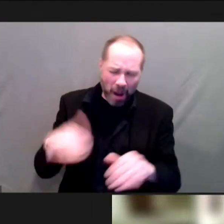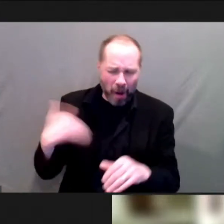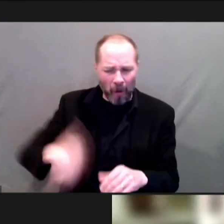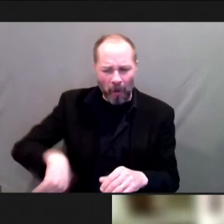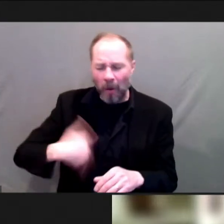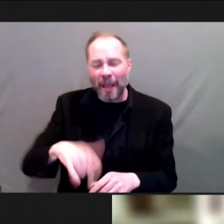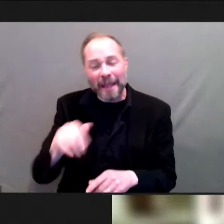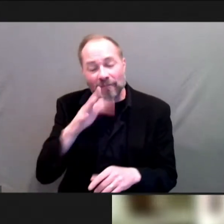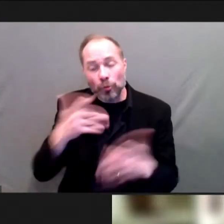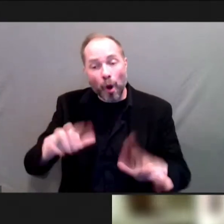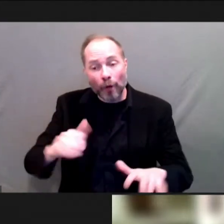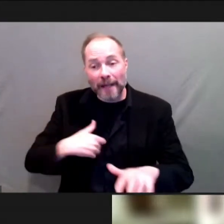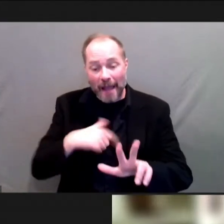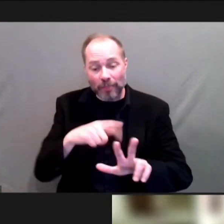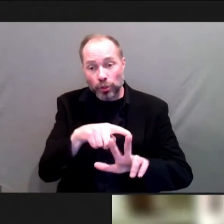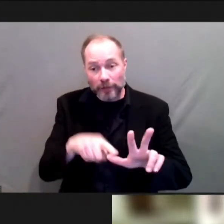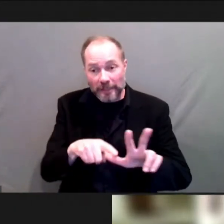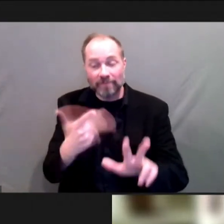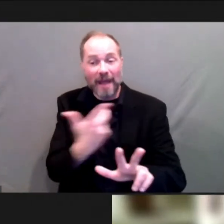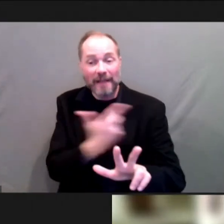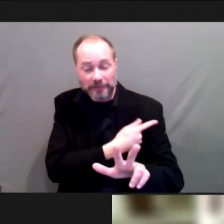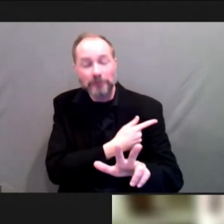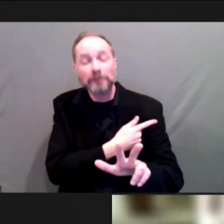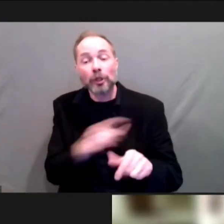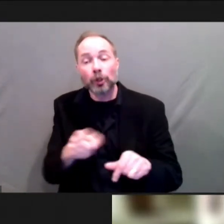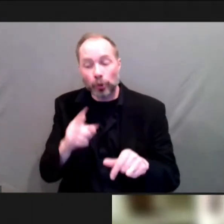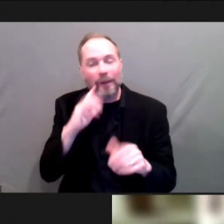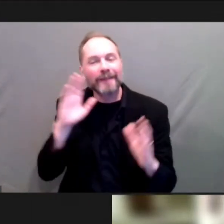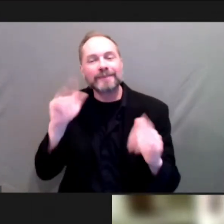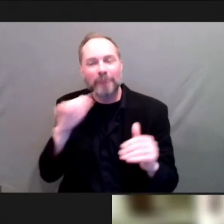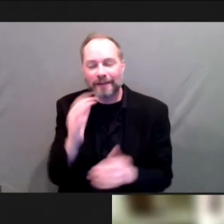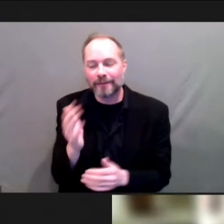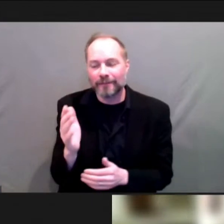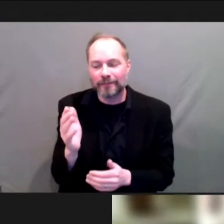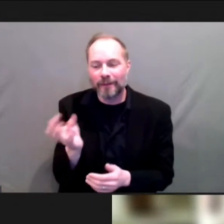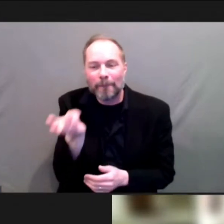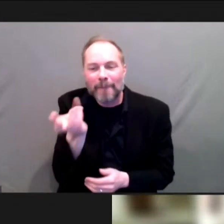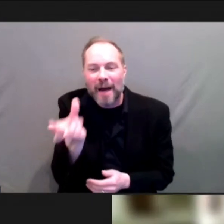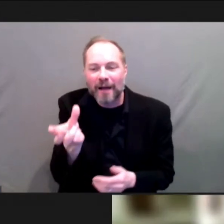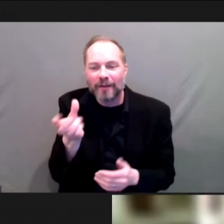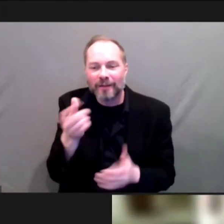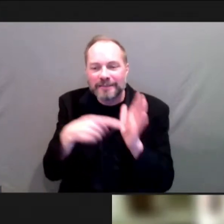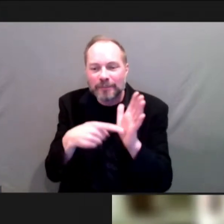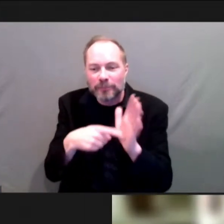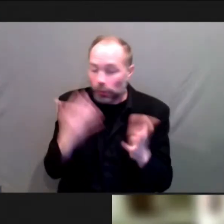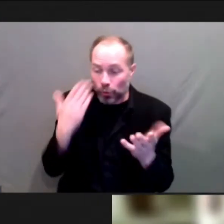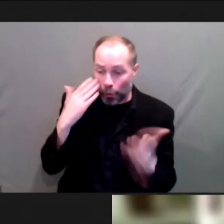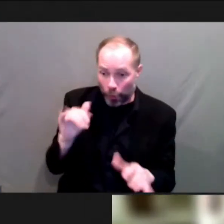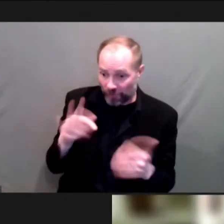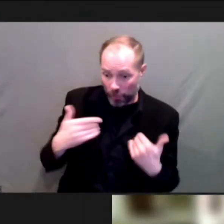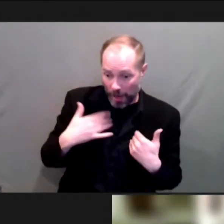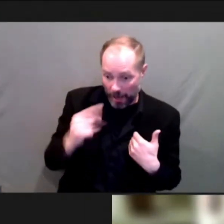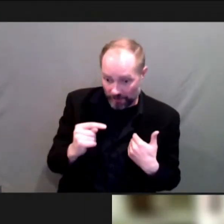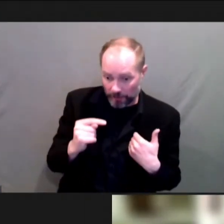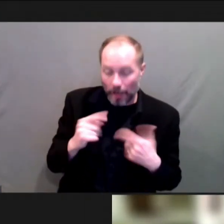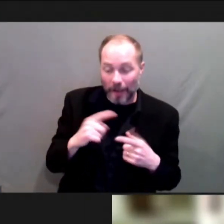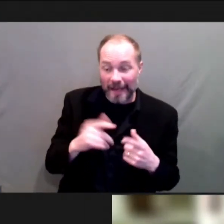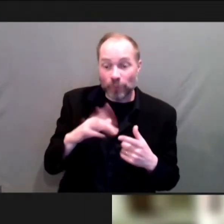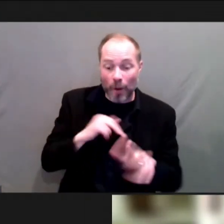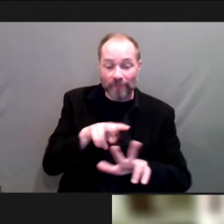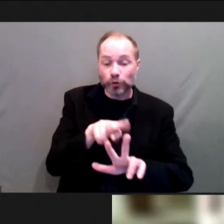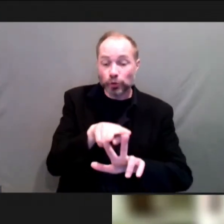doses of the vaccine, you can expect very mild symptoms, and you might not even know if you contracted. If you've had 2 doses,